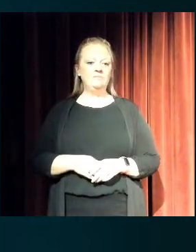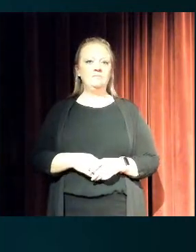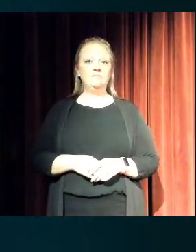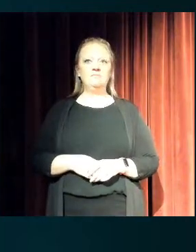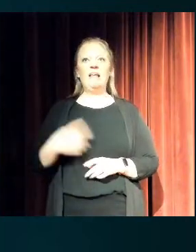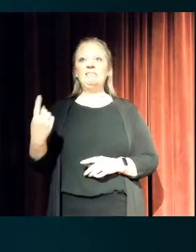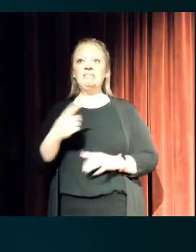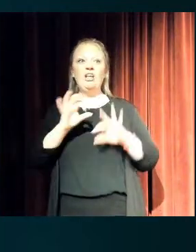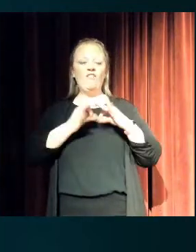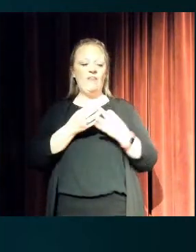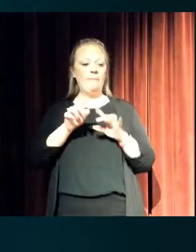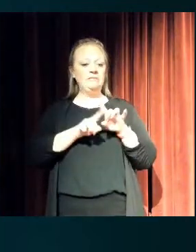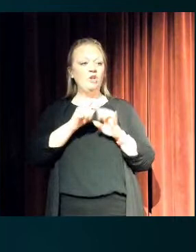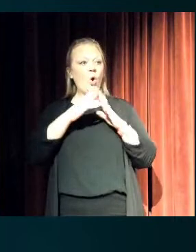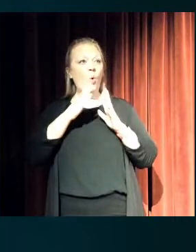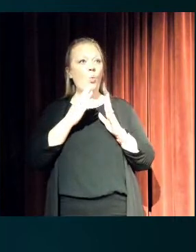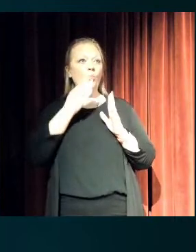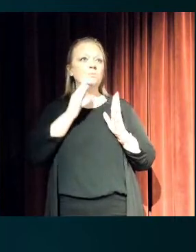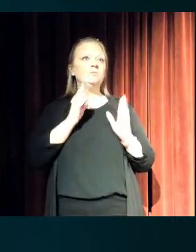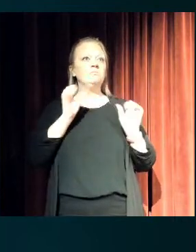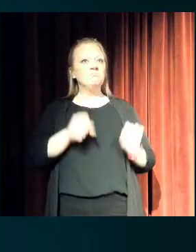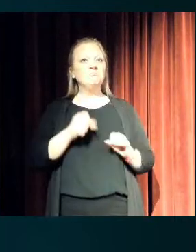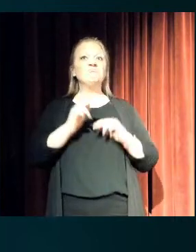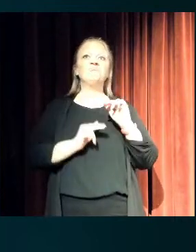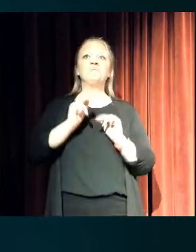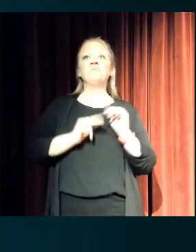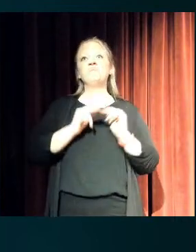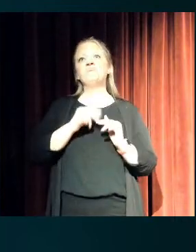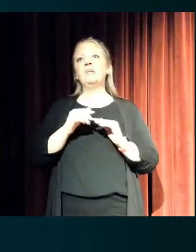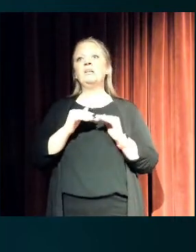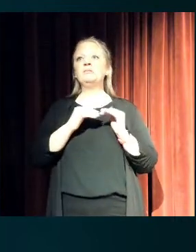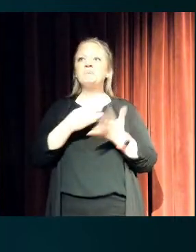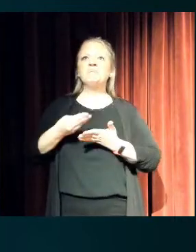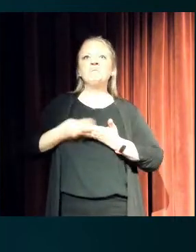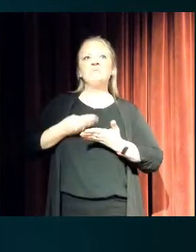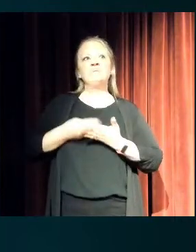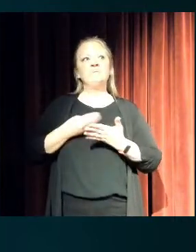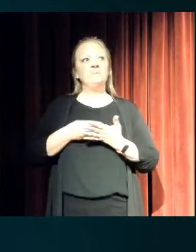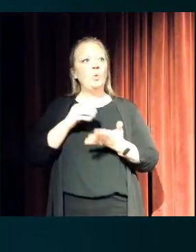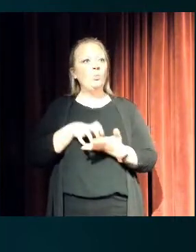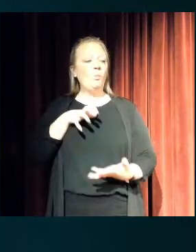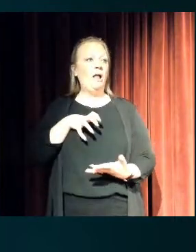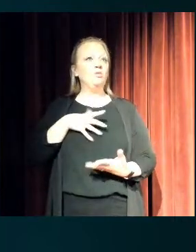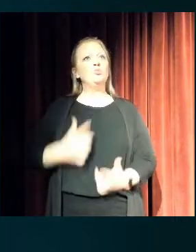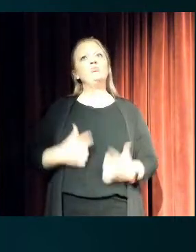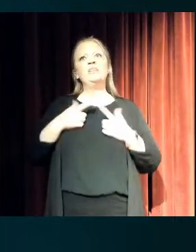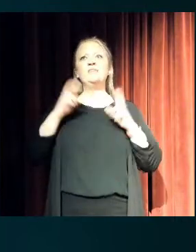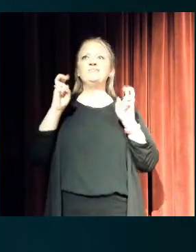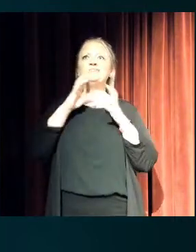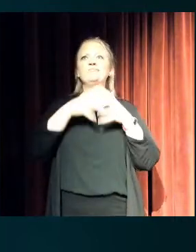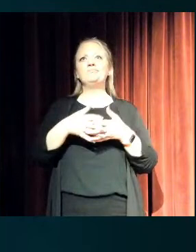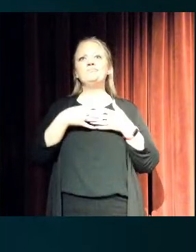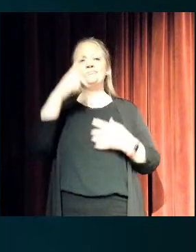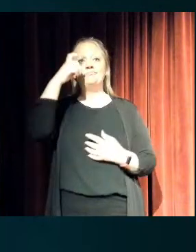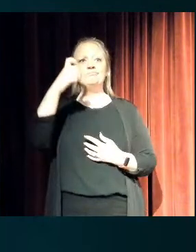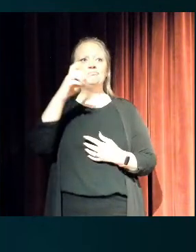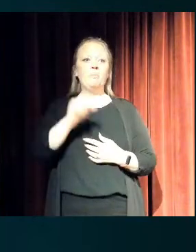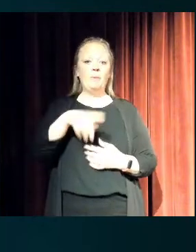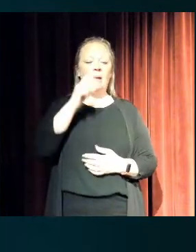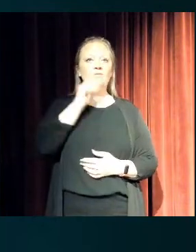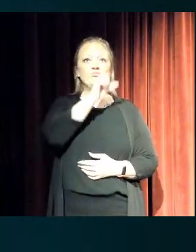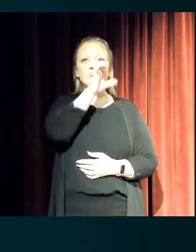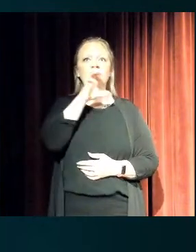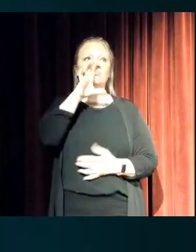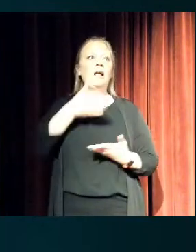Single-family starter homes allow families to build equity and wealth and to live the American dream. Apartments for seniors allow